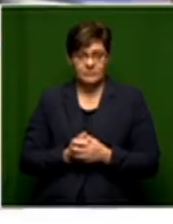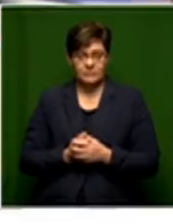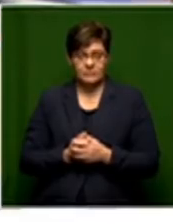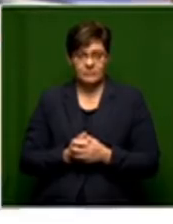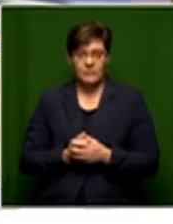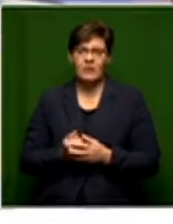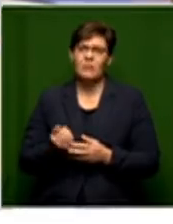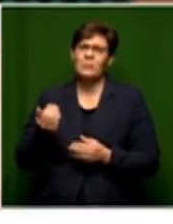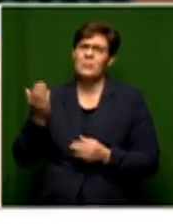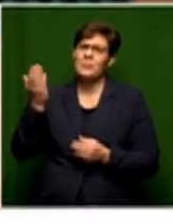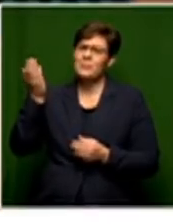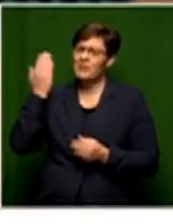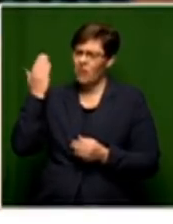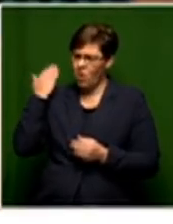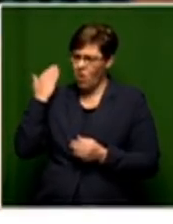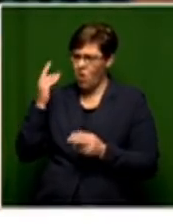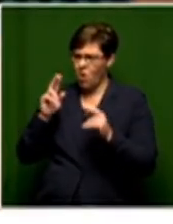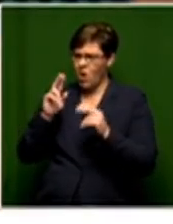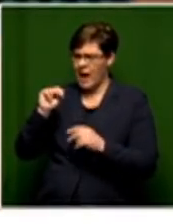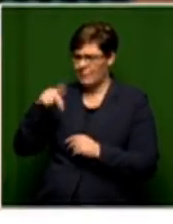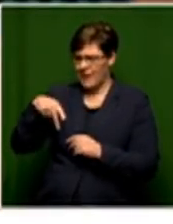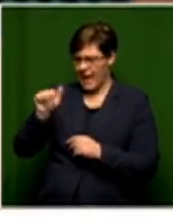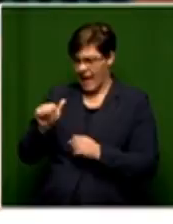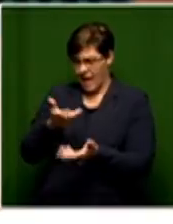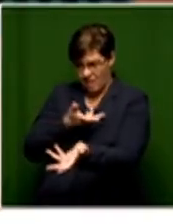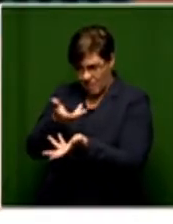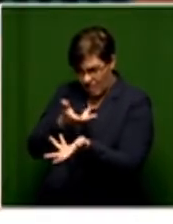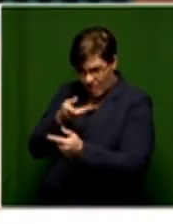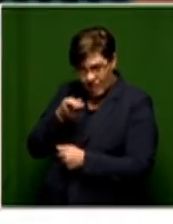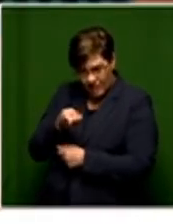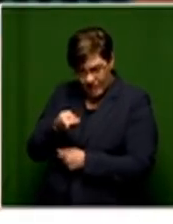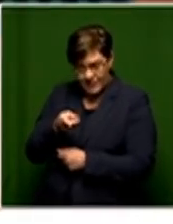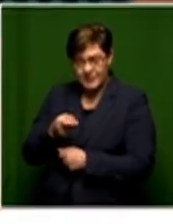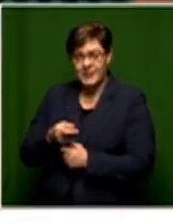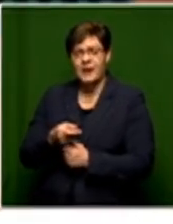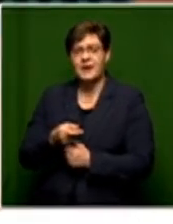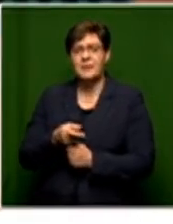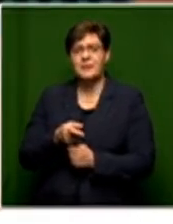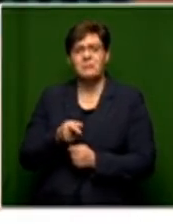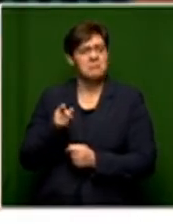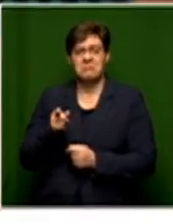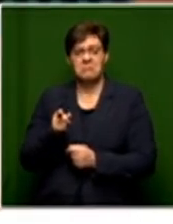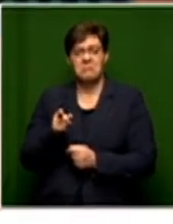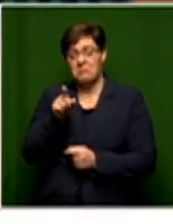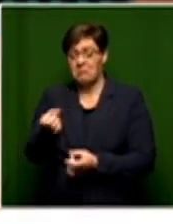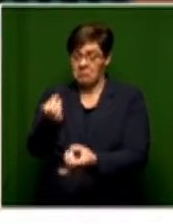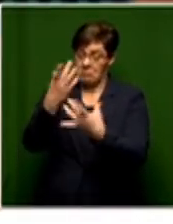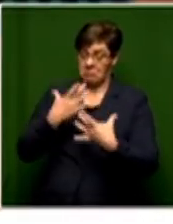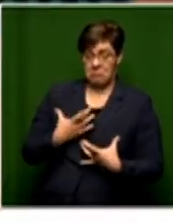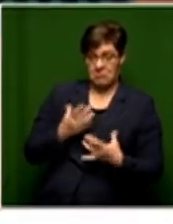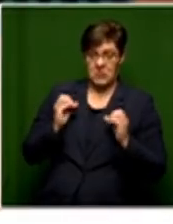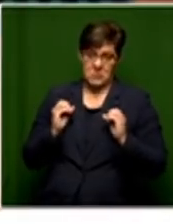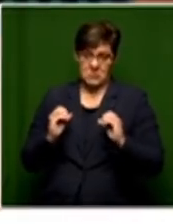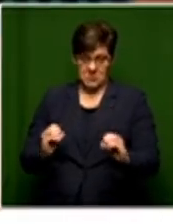At the last time that we'd spoken to the National Prosecuting Authority, Sakina, there had been no indication